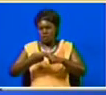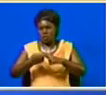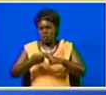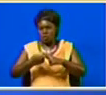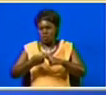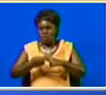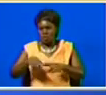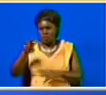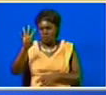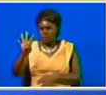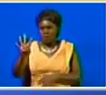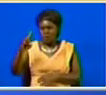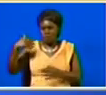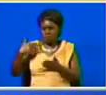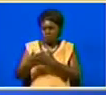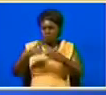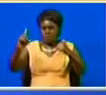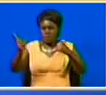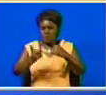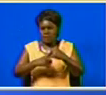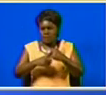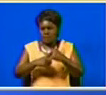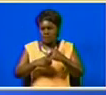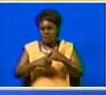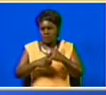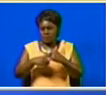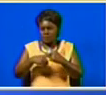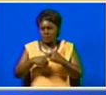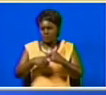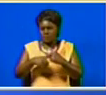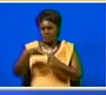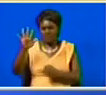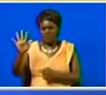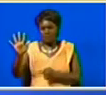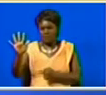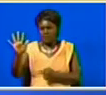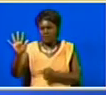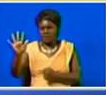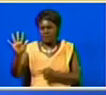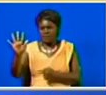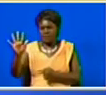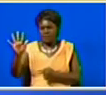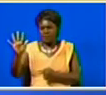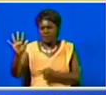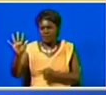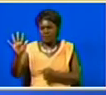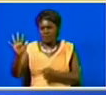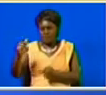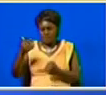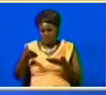four to six, to five, count four and five. In